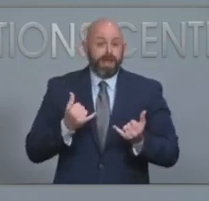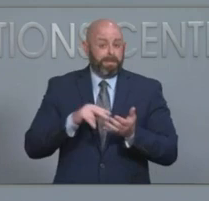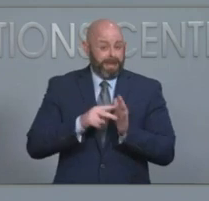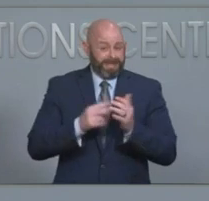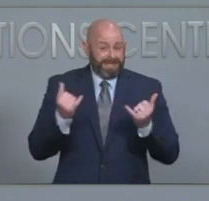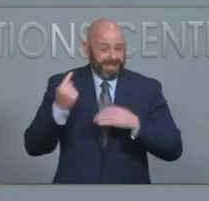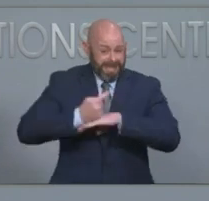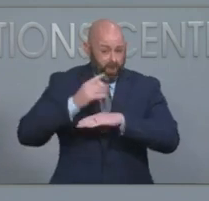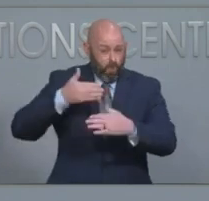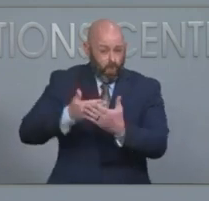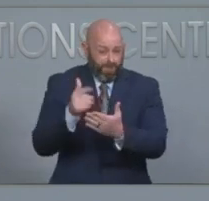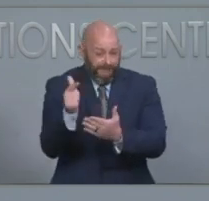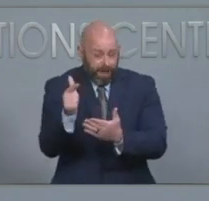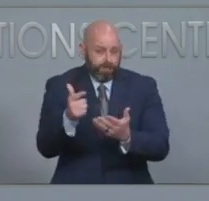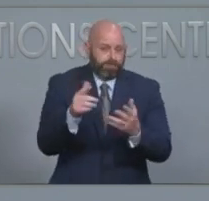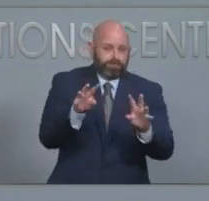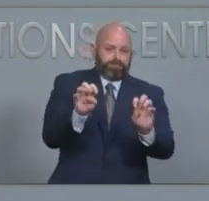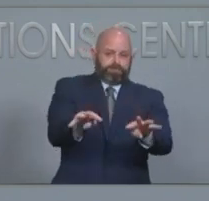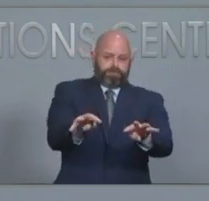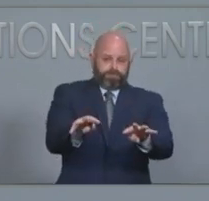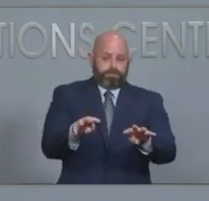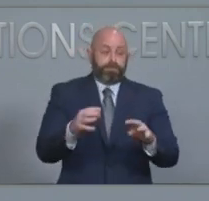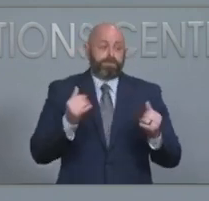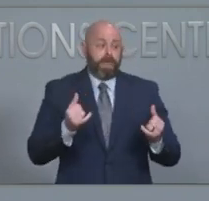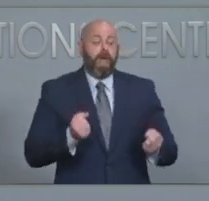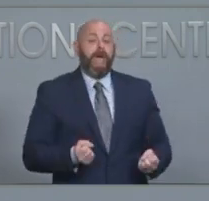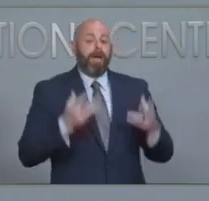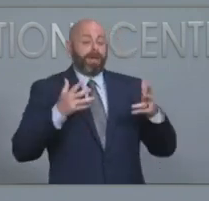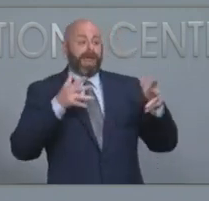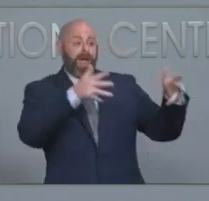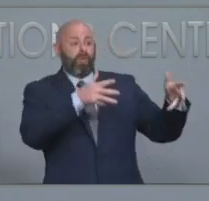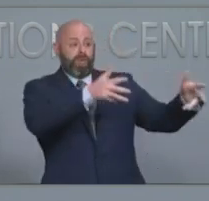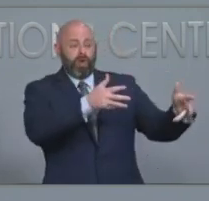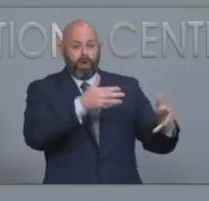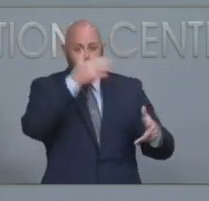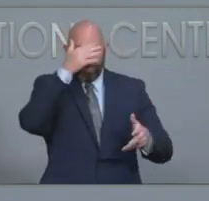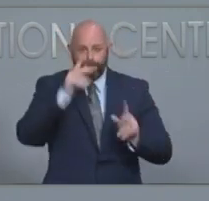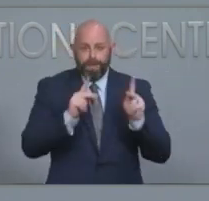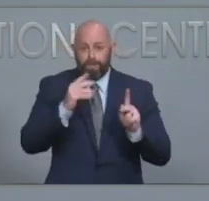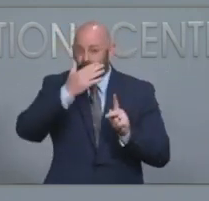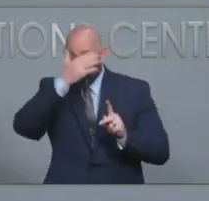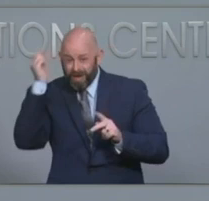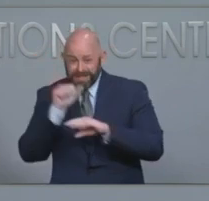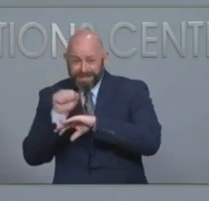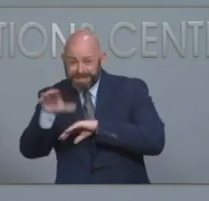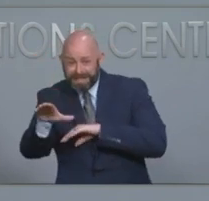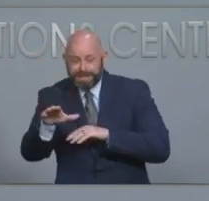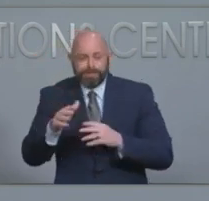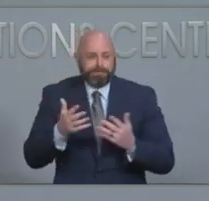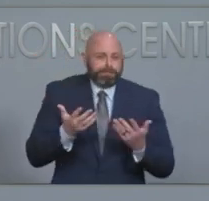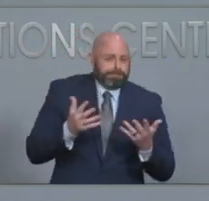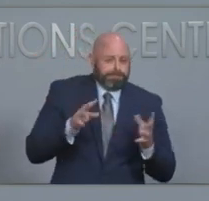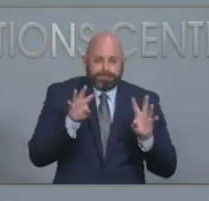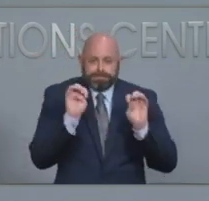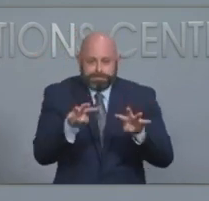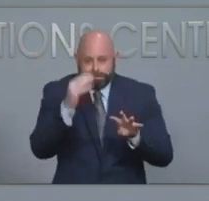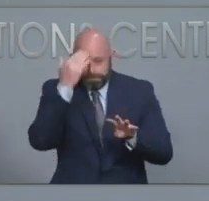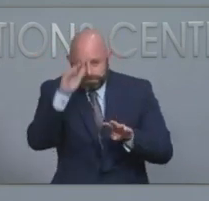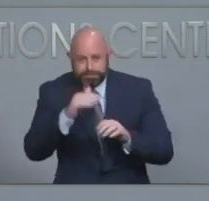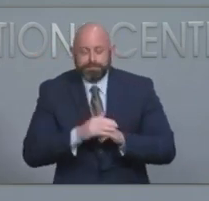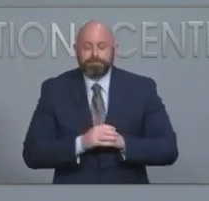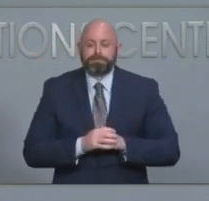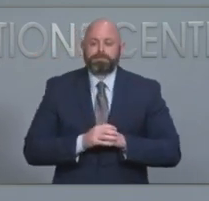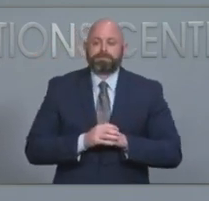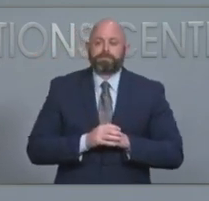indicate that those are the number of outstanding ballots, but that's the number that I can provide at this point. We do often see a pattern